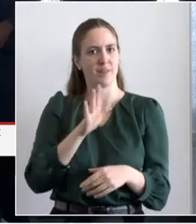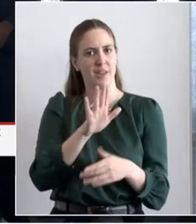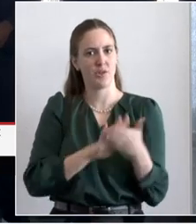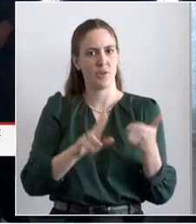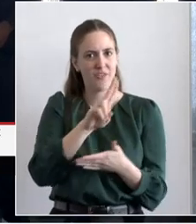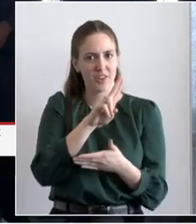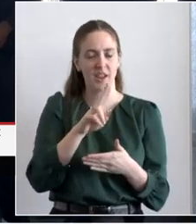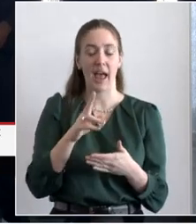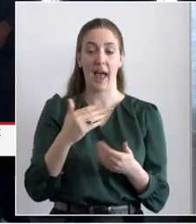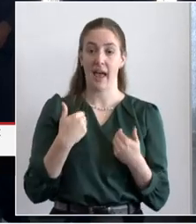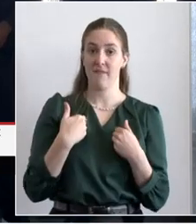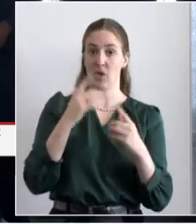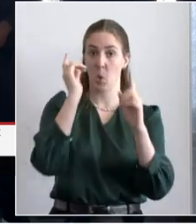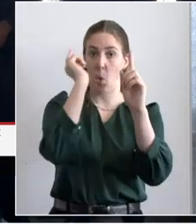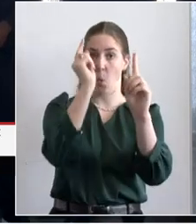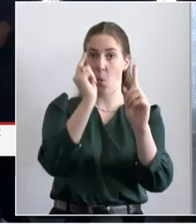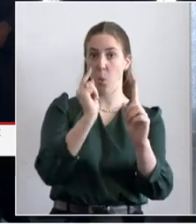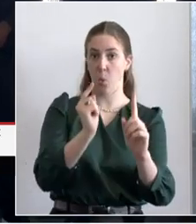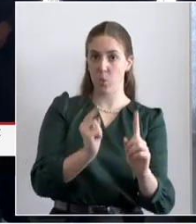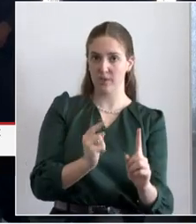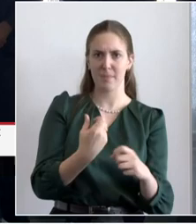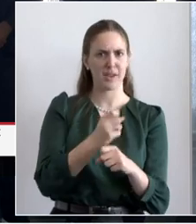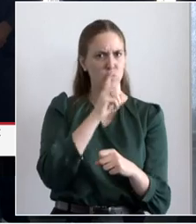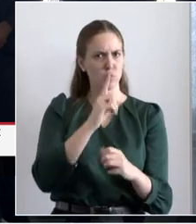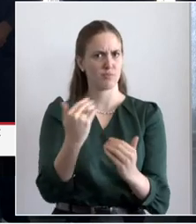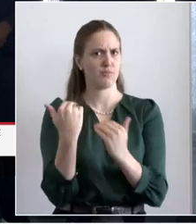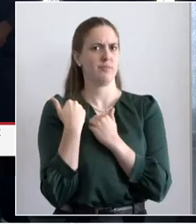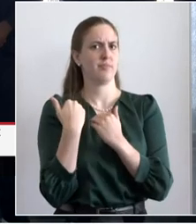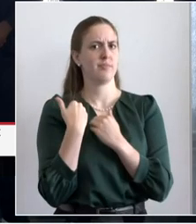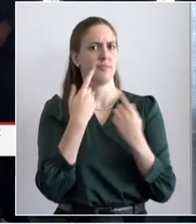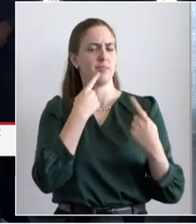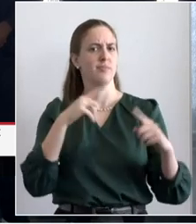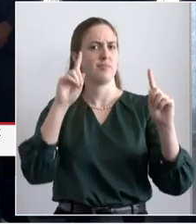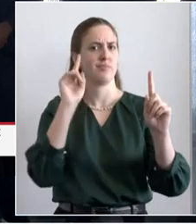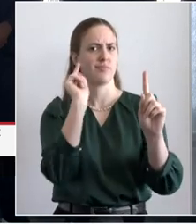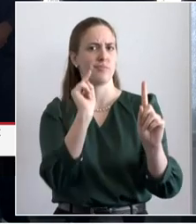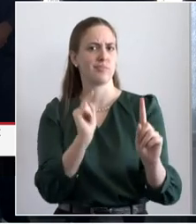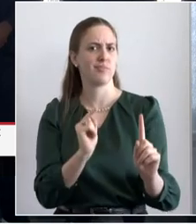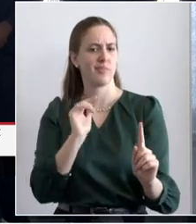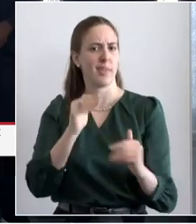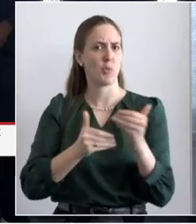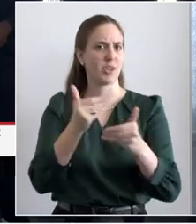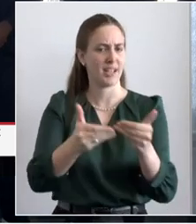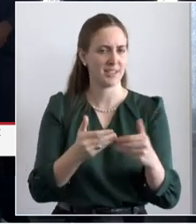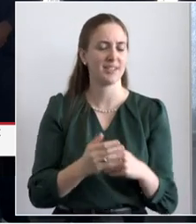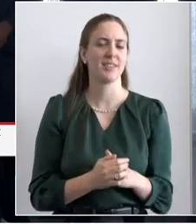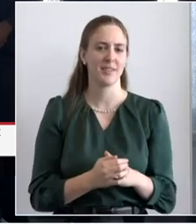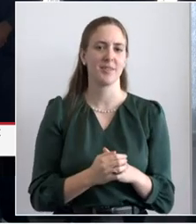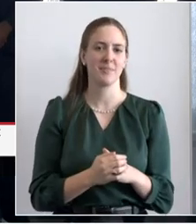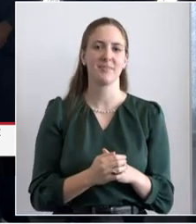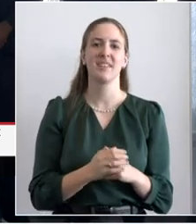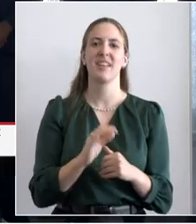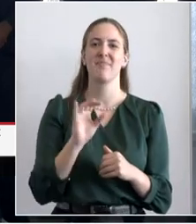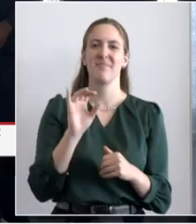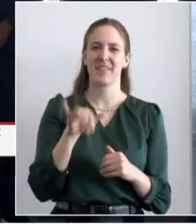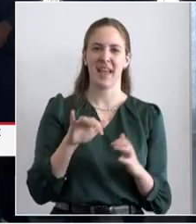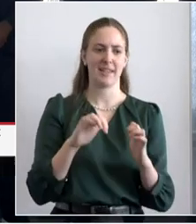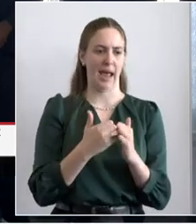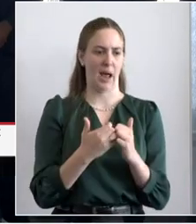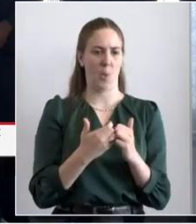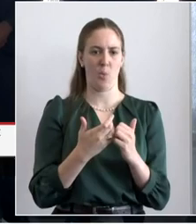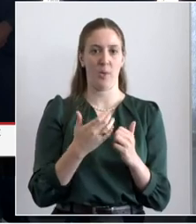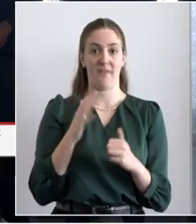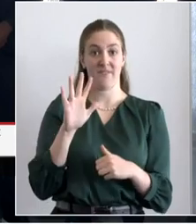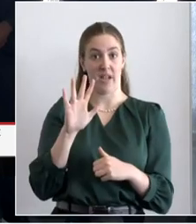some goals and holding everybody accountable for going through their process. And that's how you go from 5 million